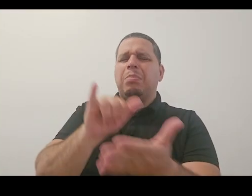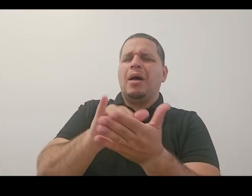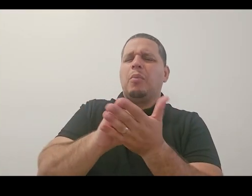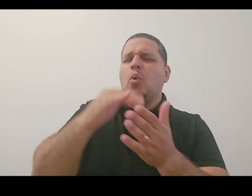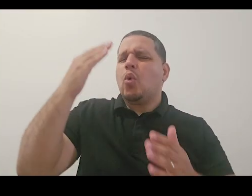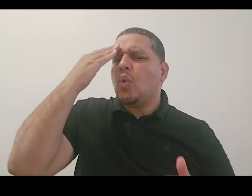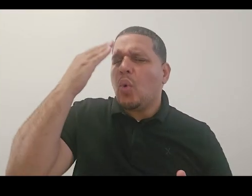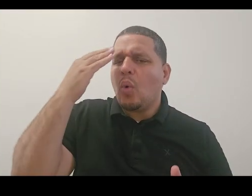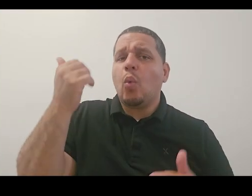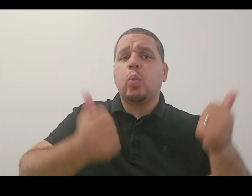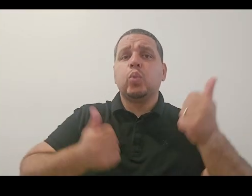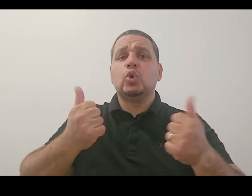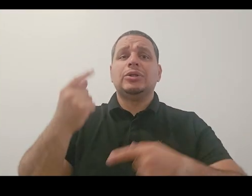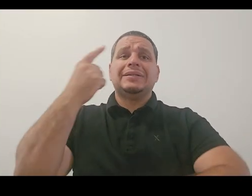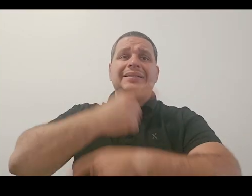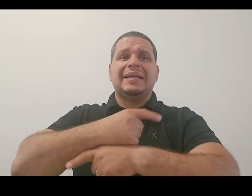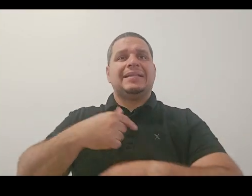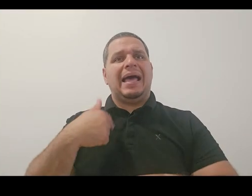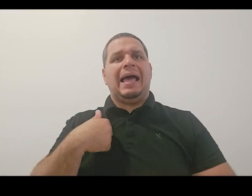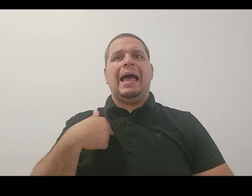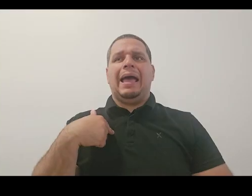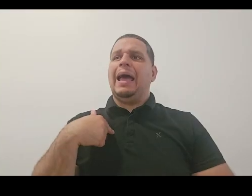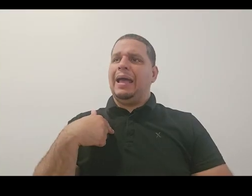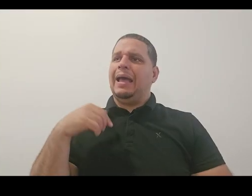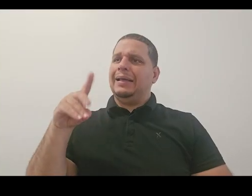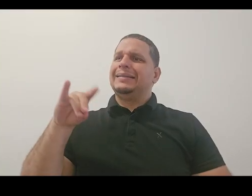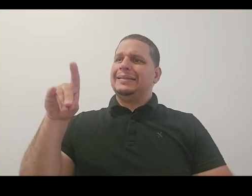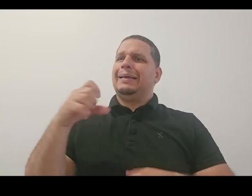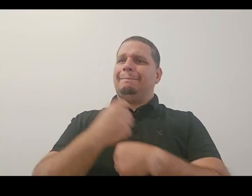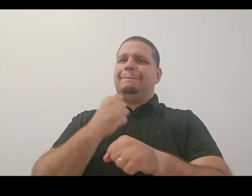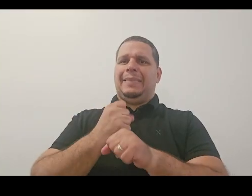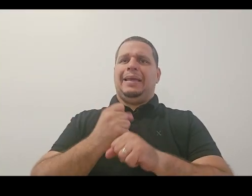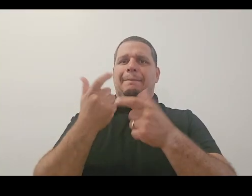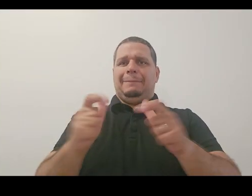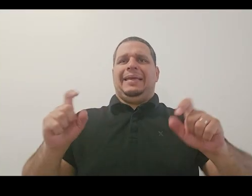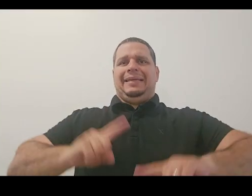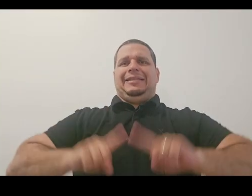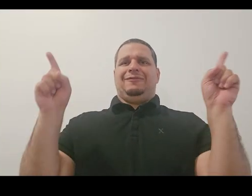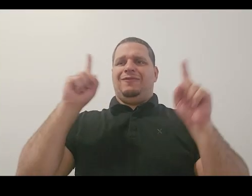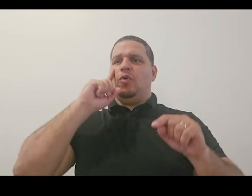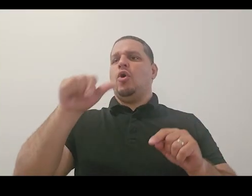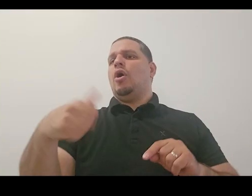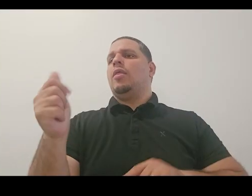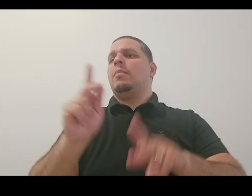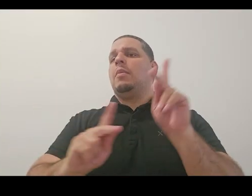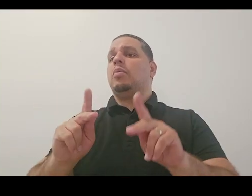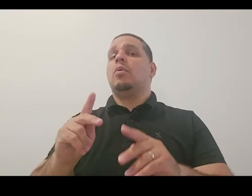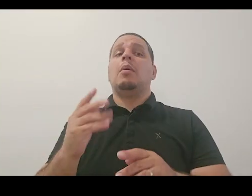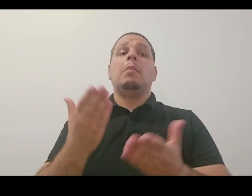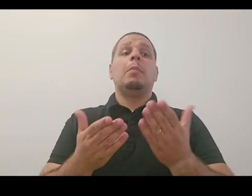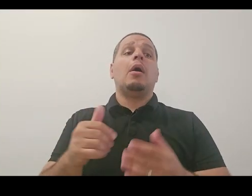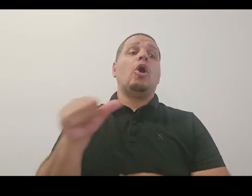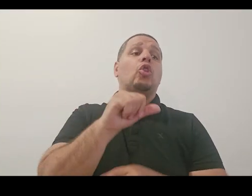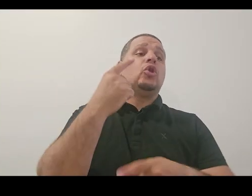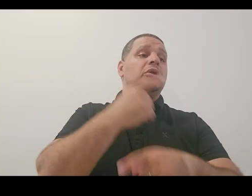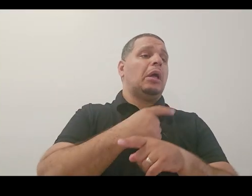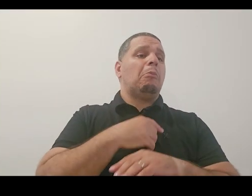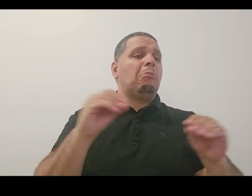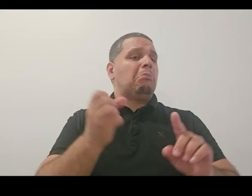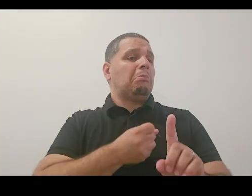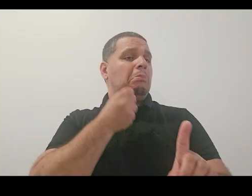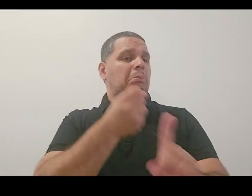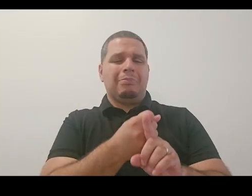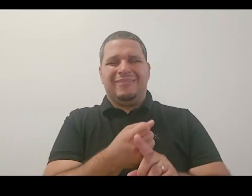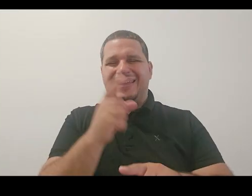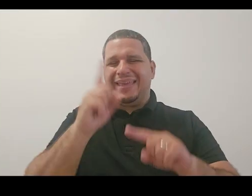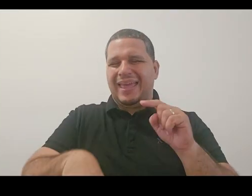what days I've made a big difference for somebody else down the line and what days maybe I haven't. But one thing that I can do is